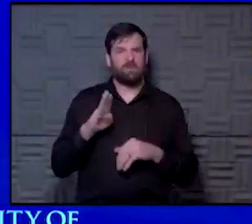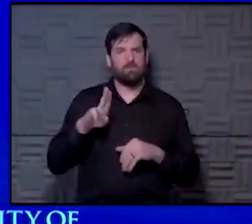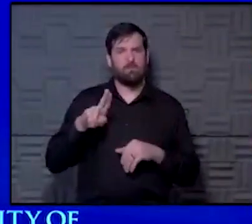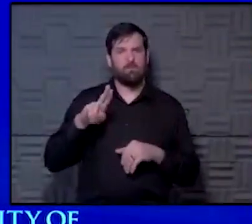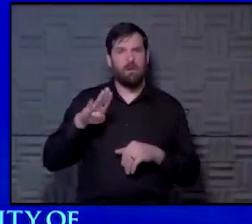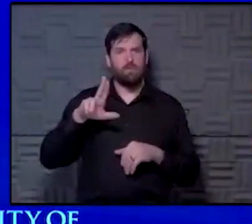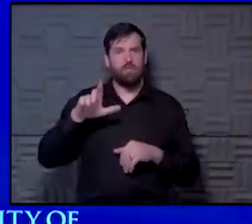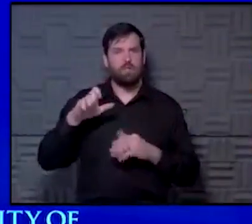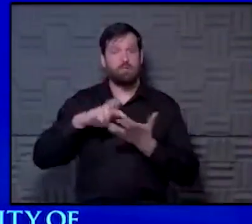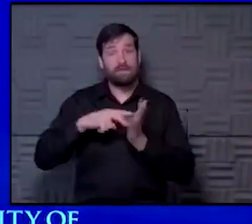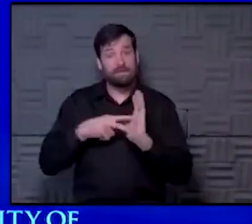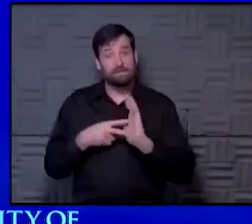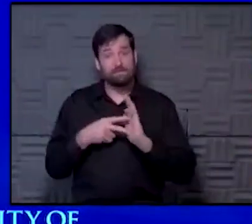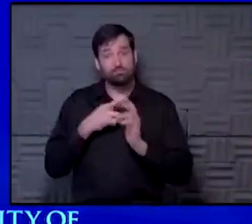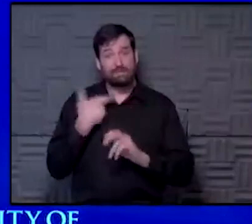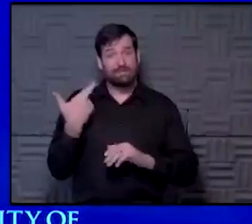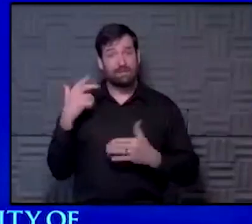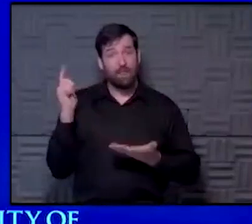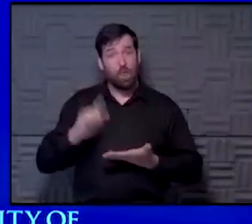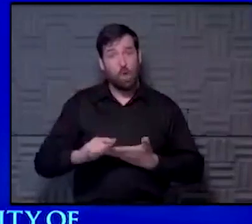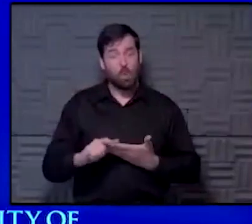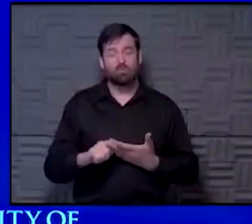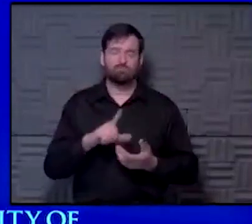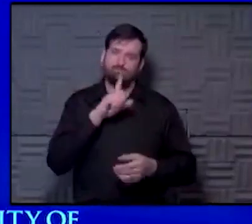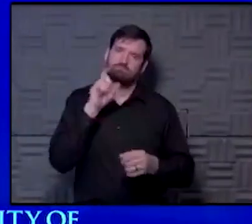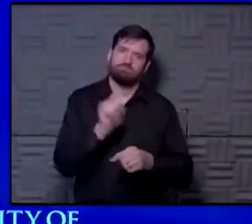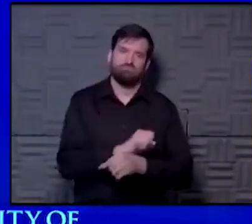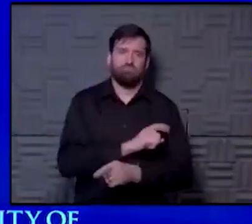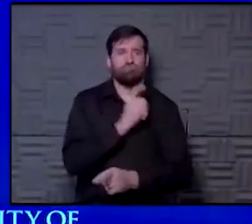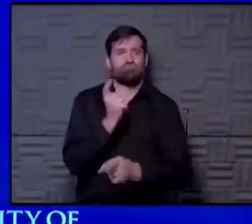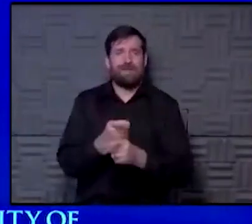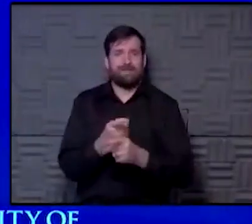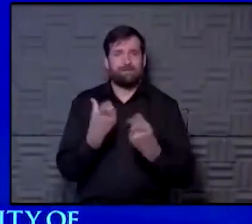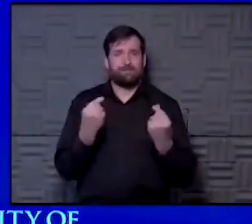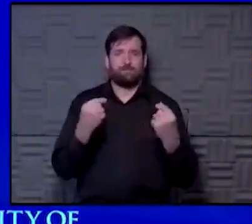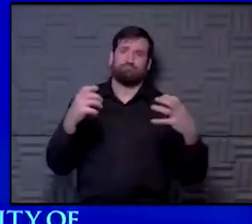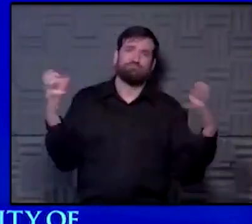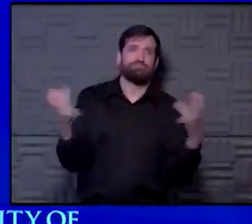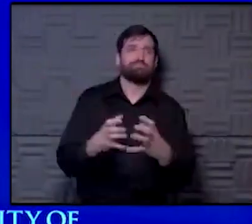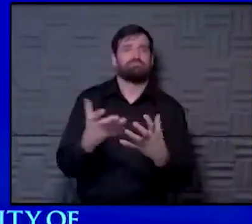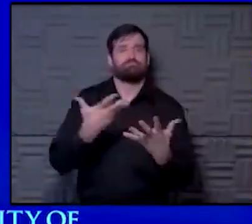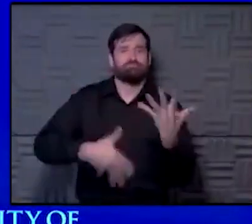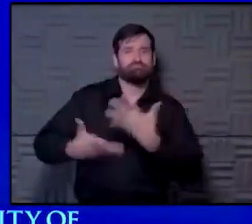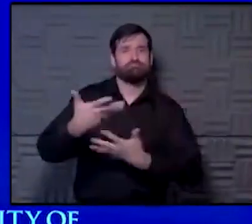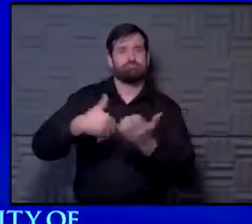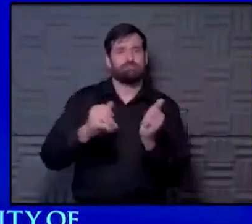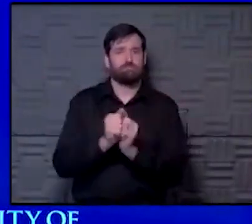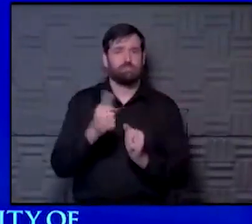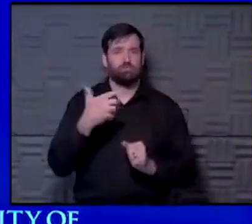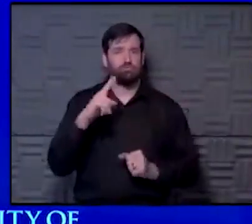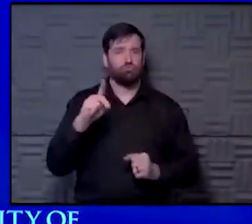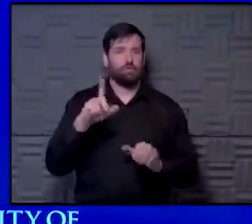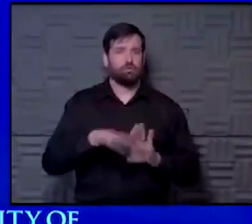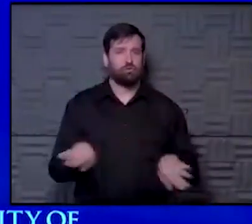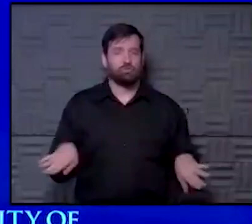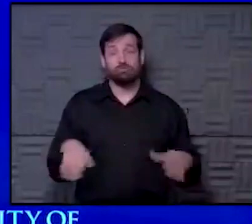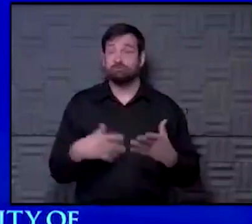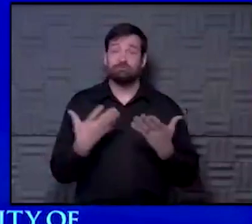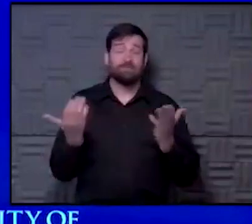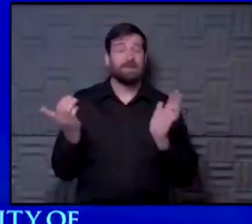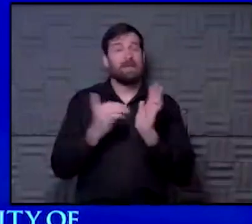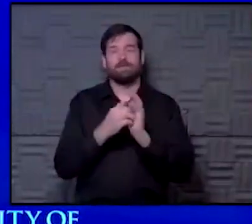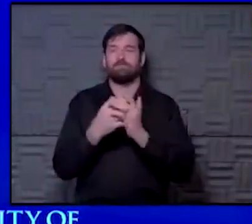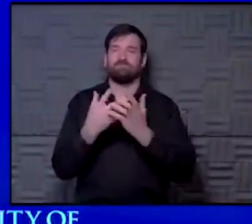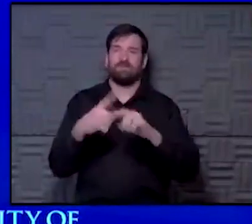the risk would be low and it might be the absolute right thing to do to have some time or to be able to spend some time with them. So again, lots